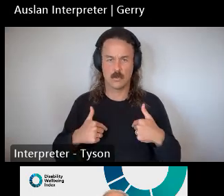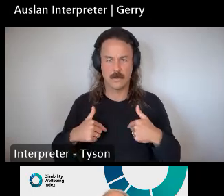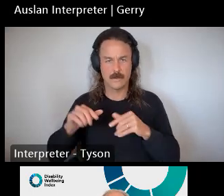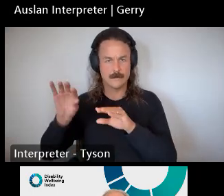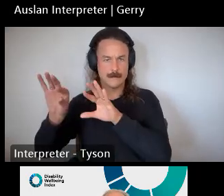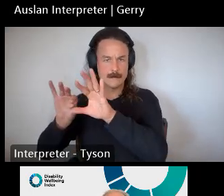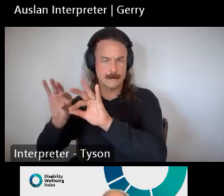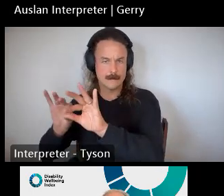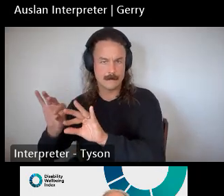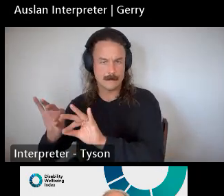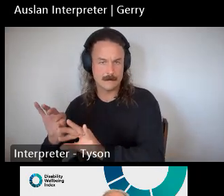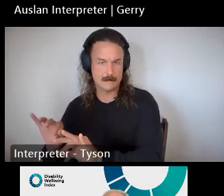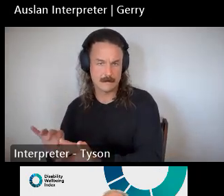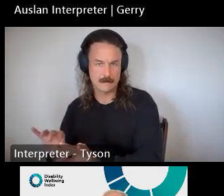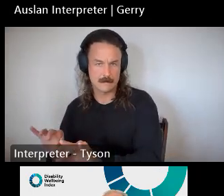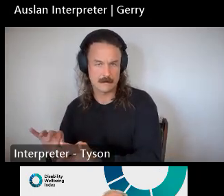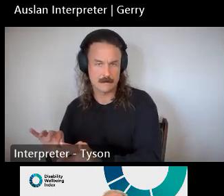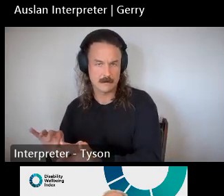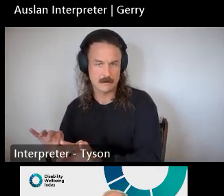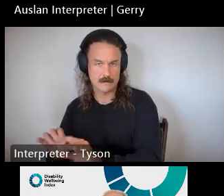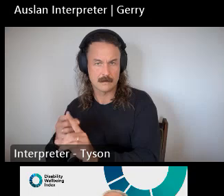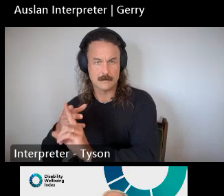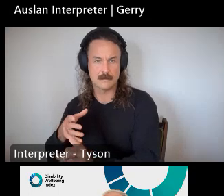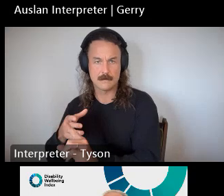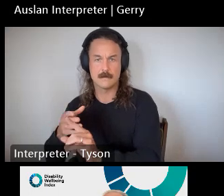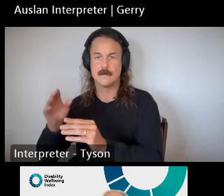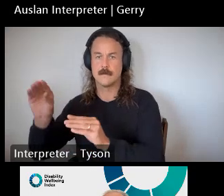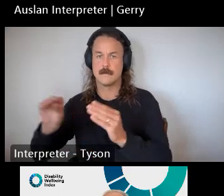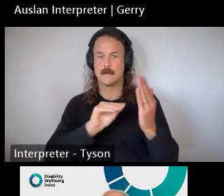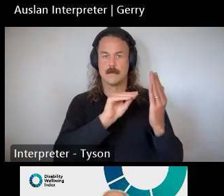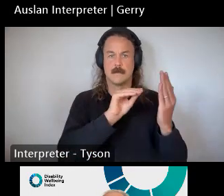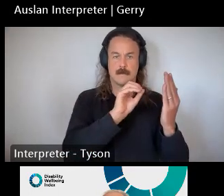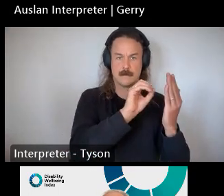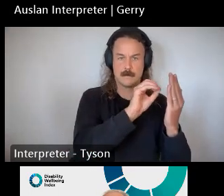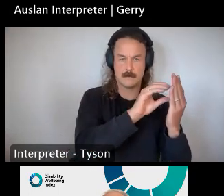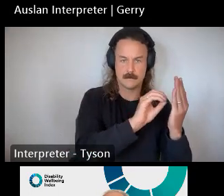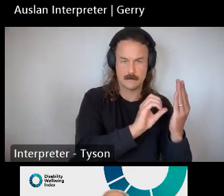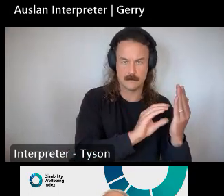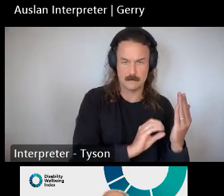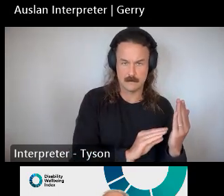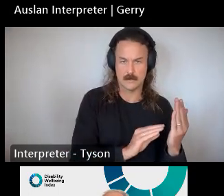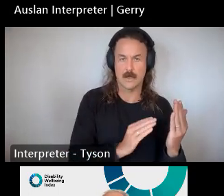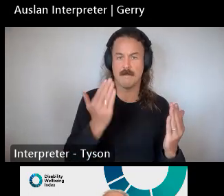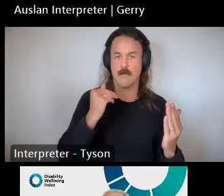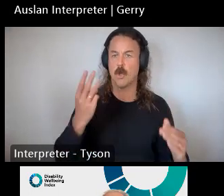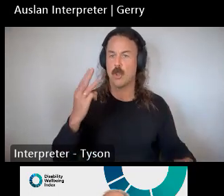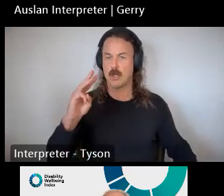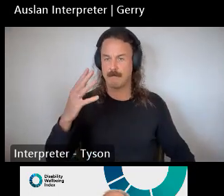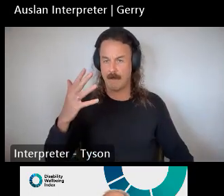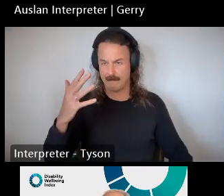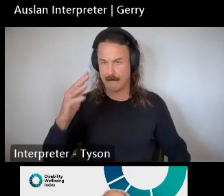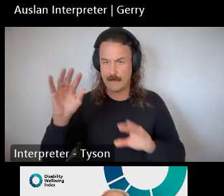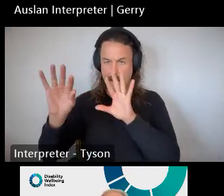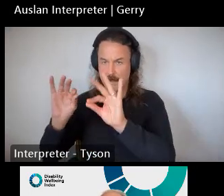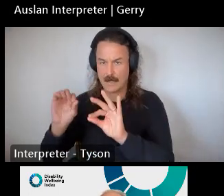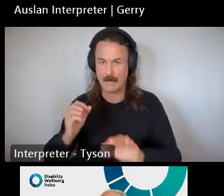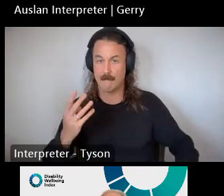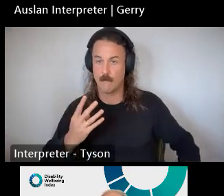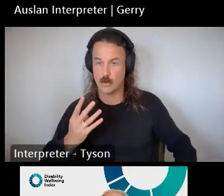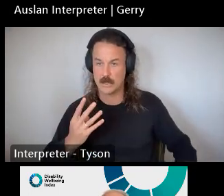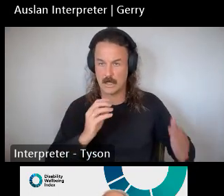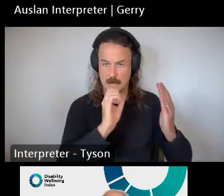We bring back to the NDIA for the policy, for the policy makers to review, as well